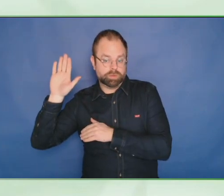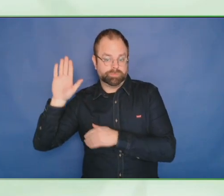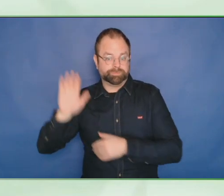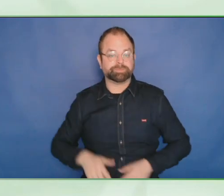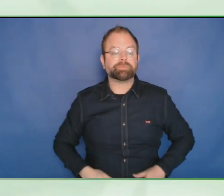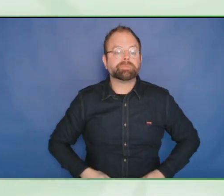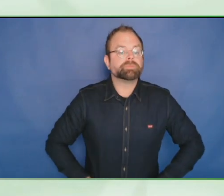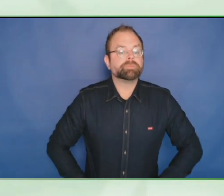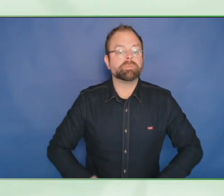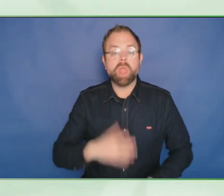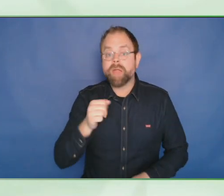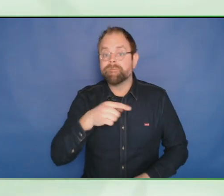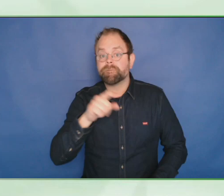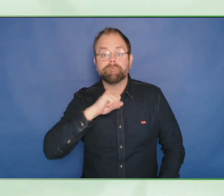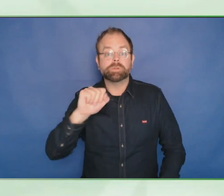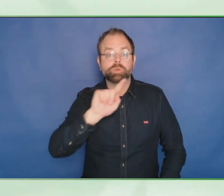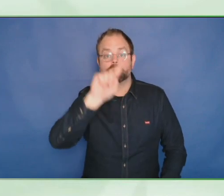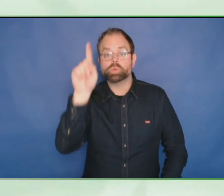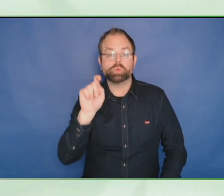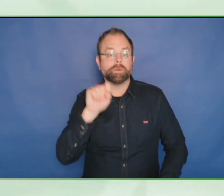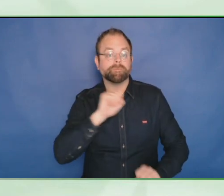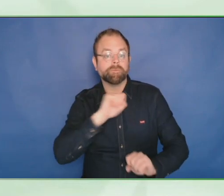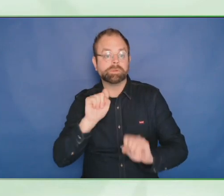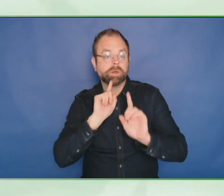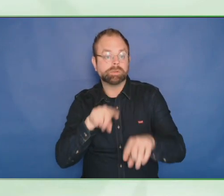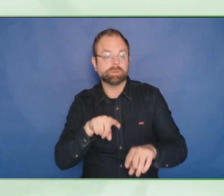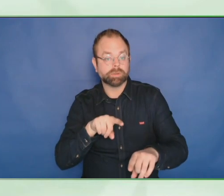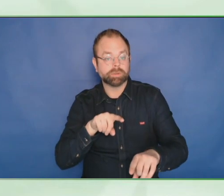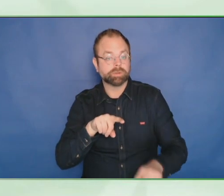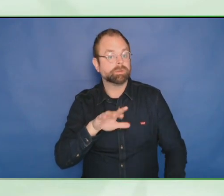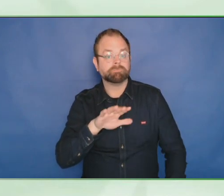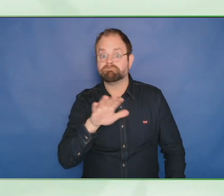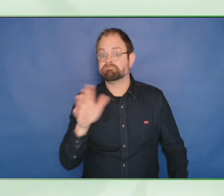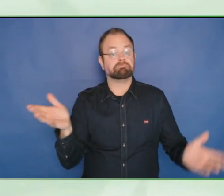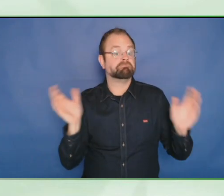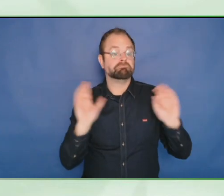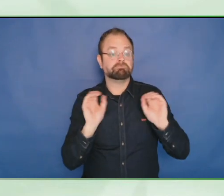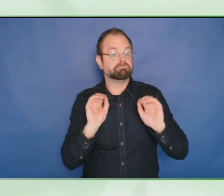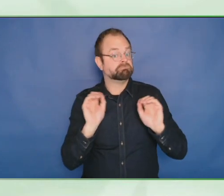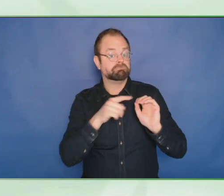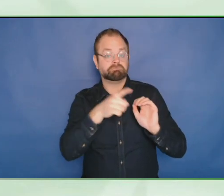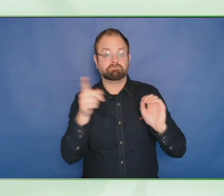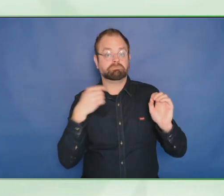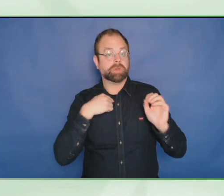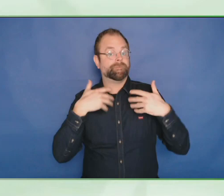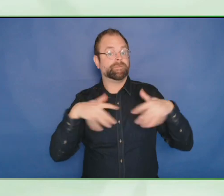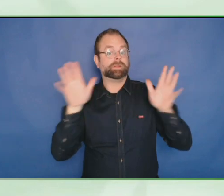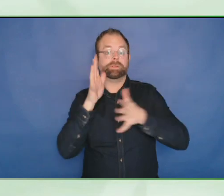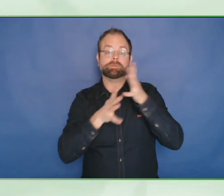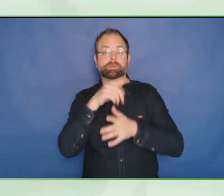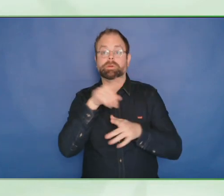Okay, maybe I guess we answered all your questions. Thank you so much for joining this panel. Oh, sorry, didn't see you.